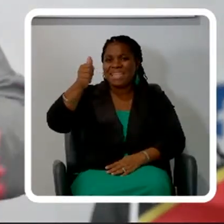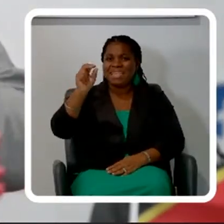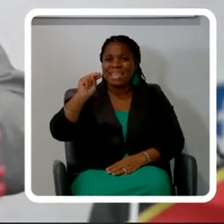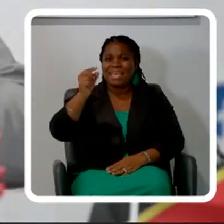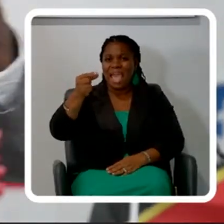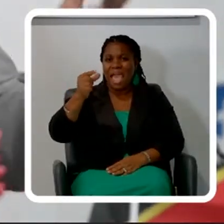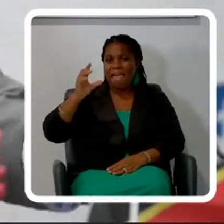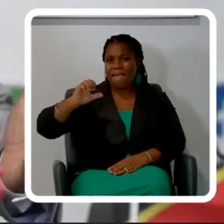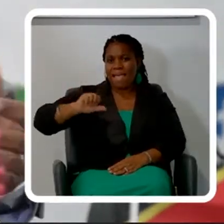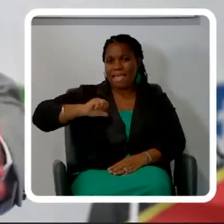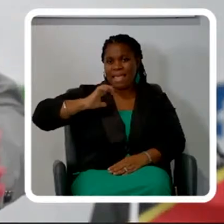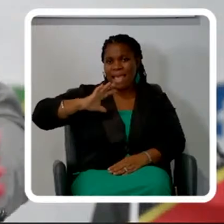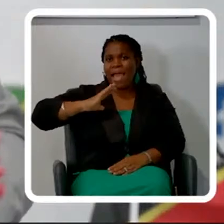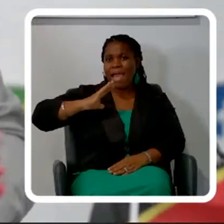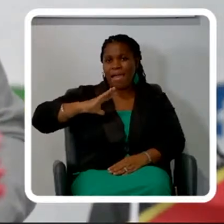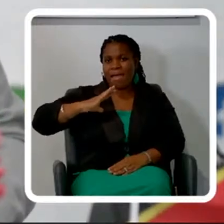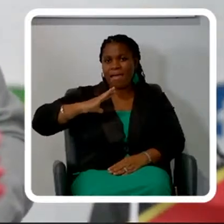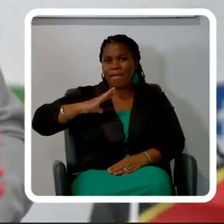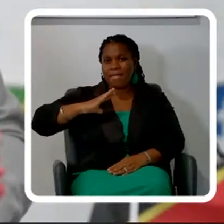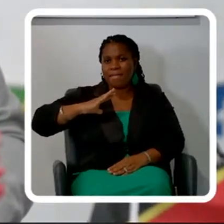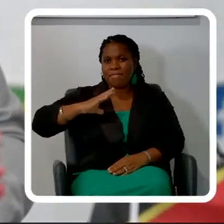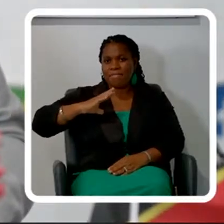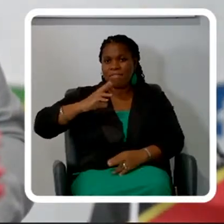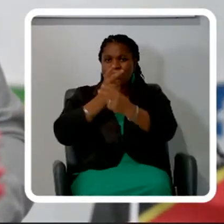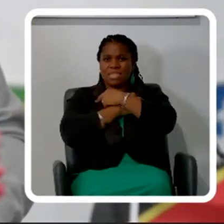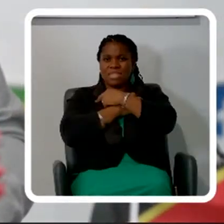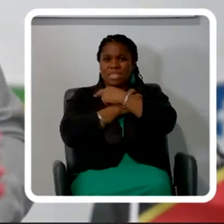of wholesome organizations.